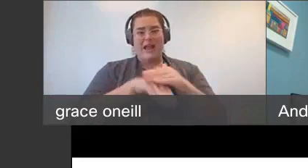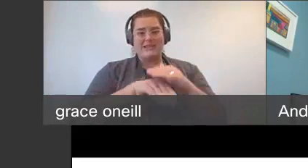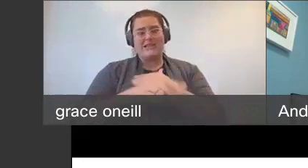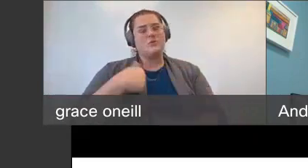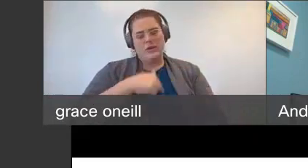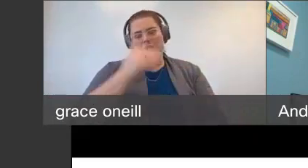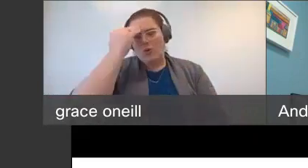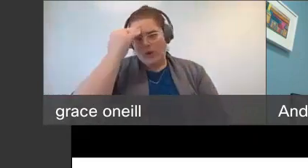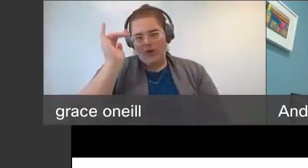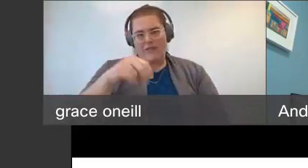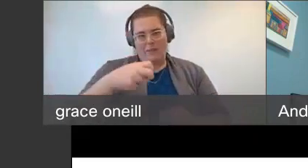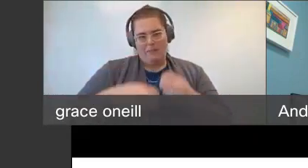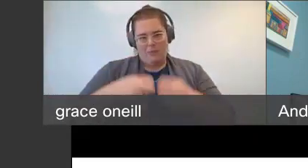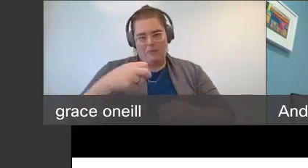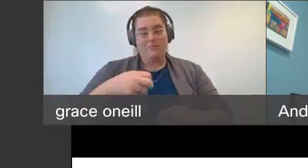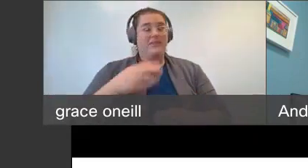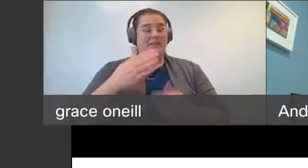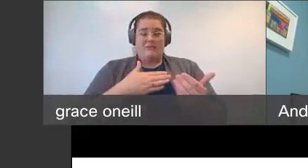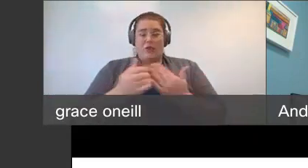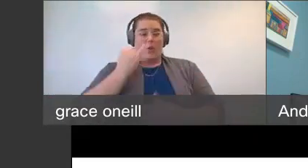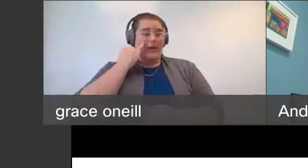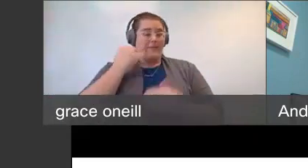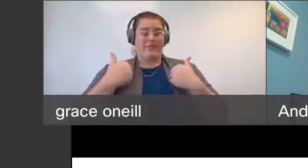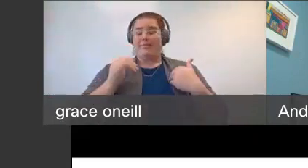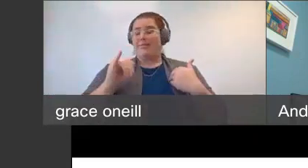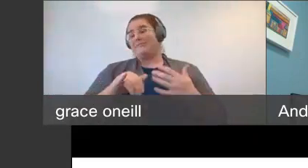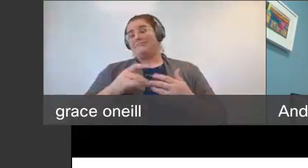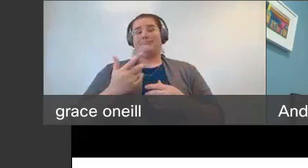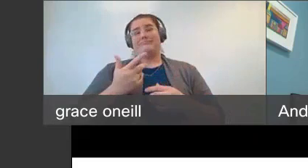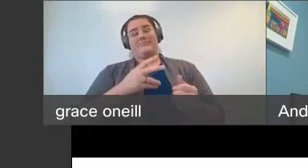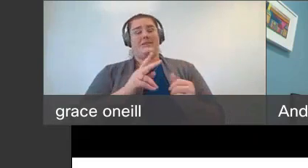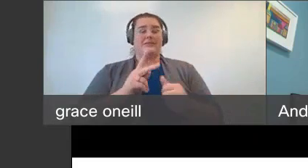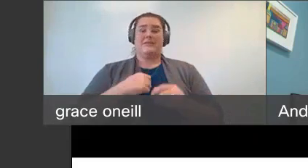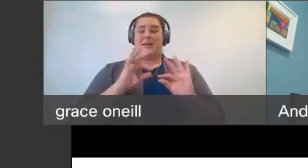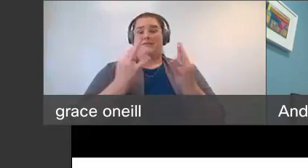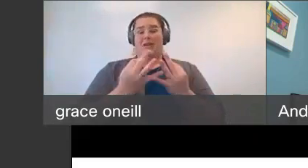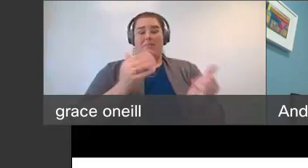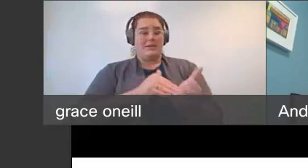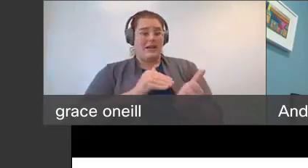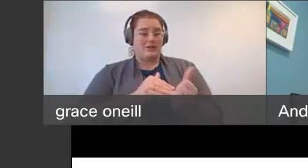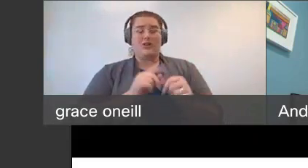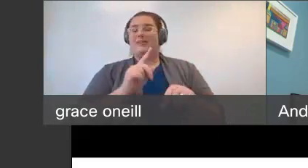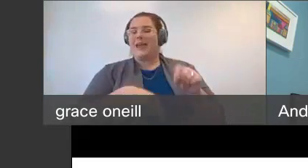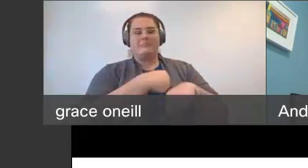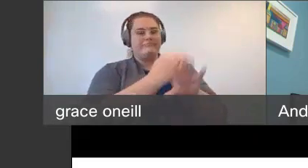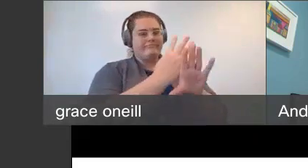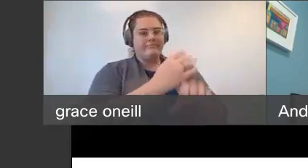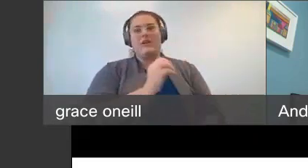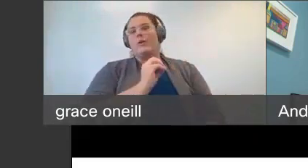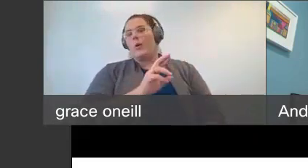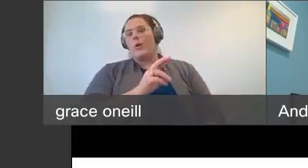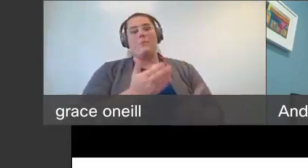has a primary care physician, that physician may not have the resources we have to visualize them, or they may not be available.